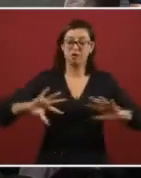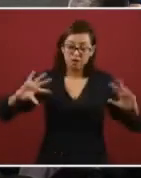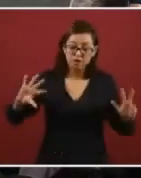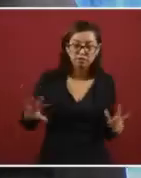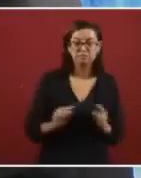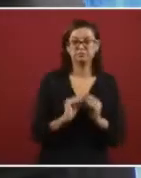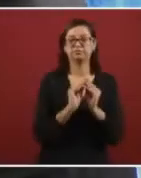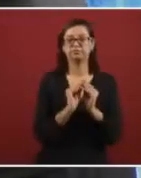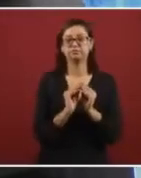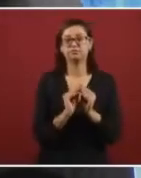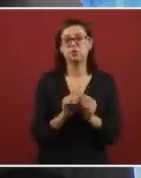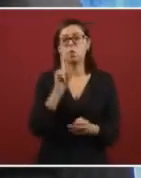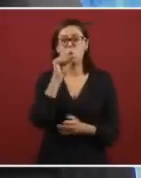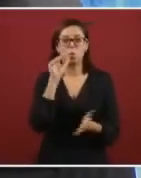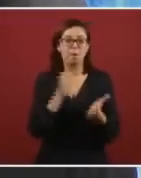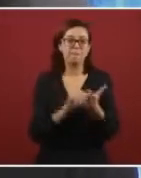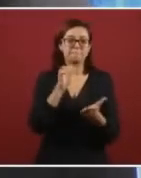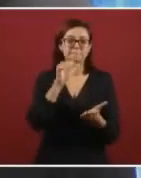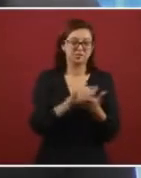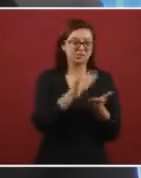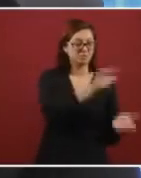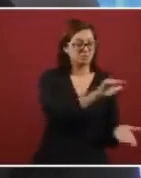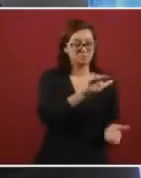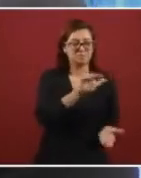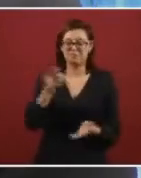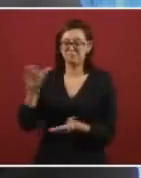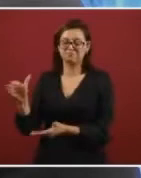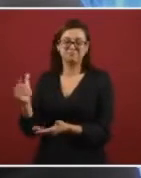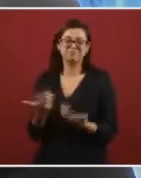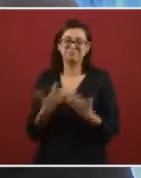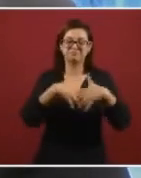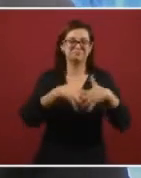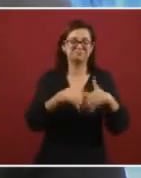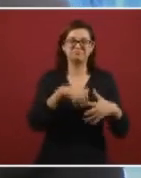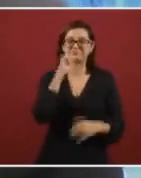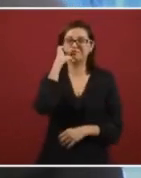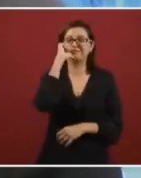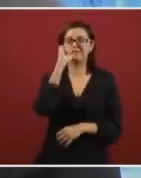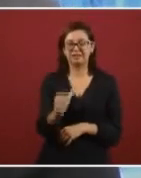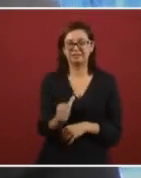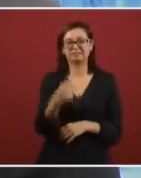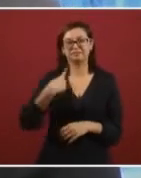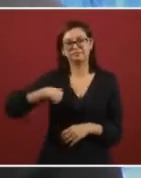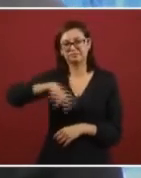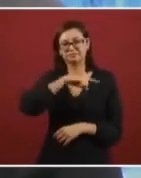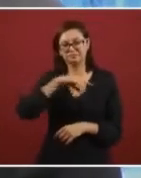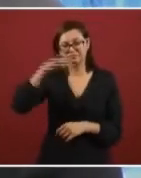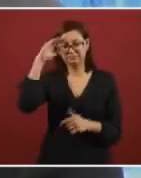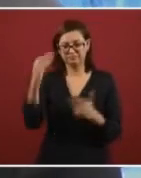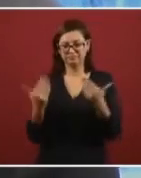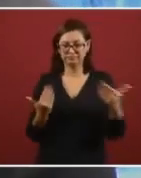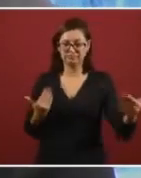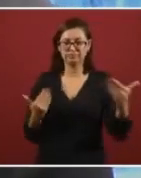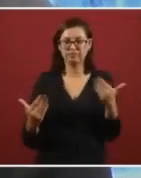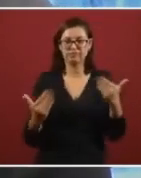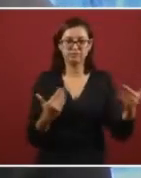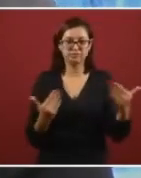That's 356,000. So that'll be about 1 million barrels. So if we take a median to that